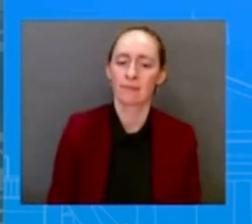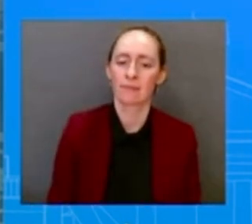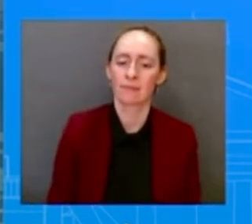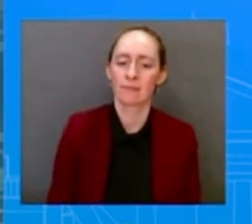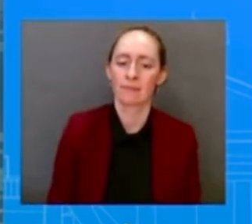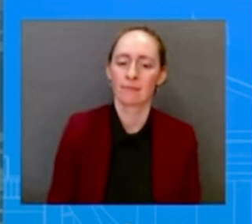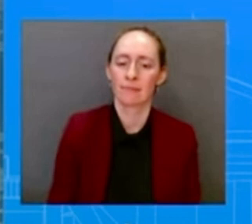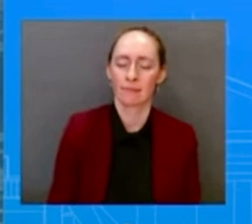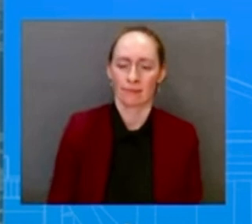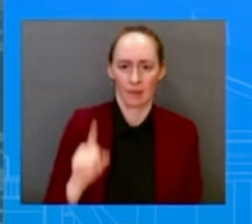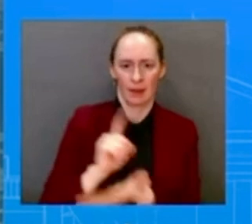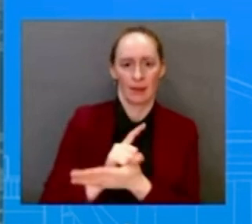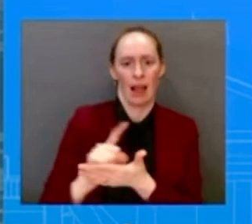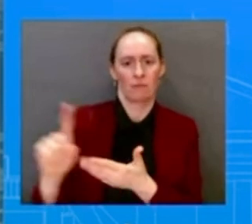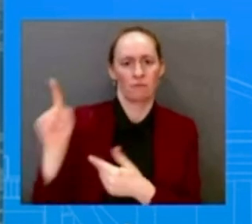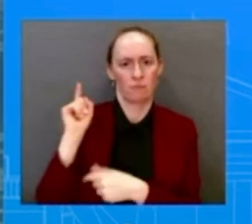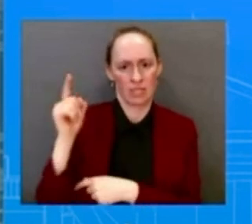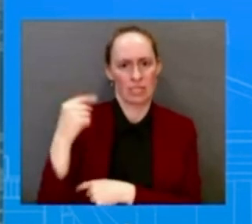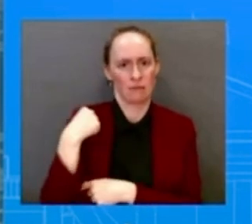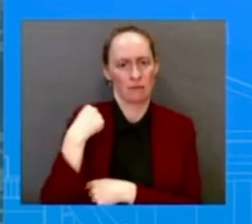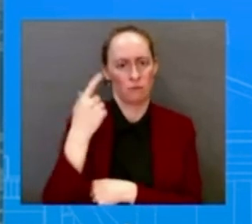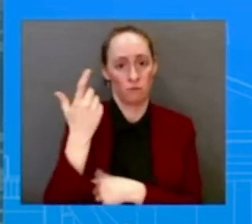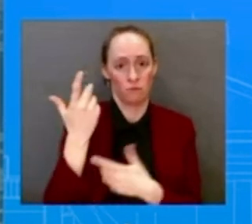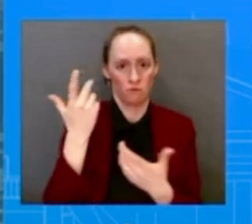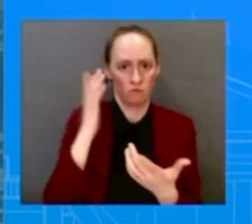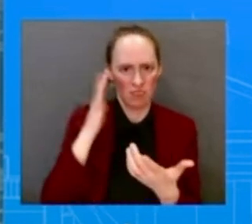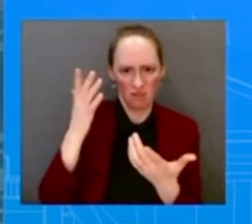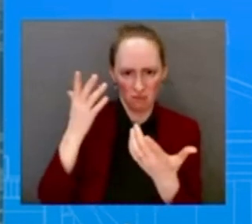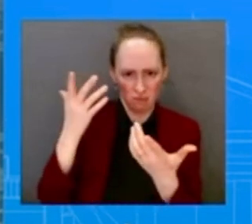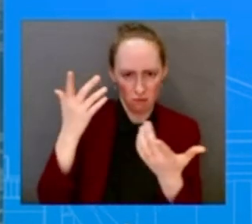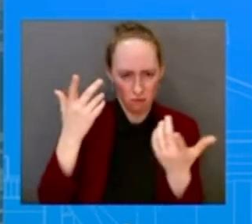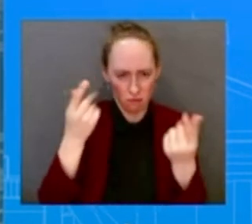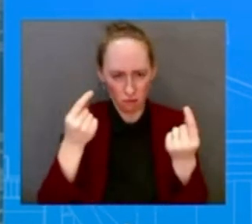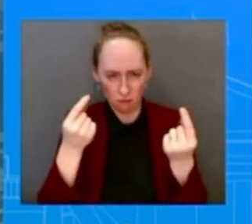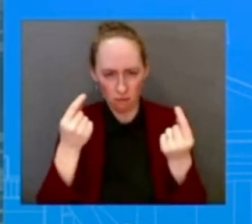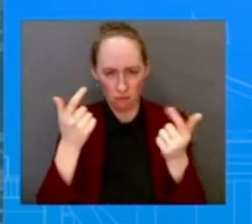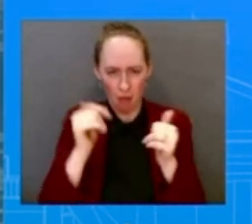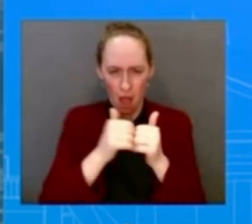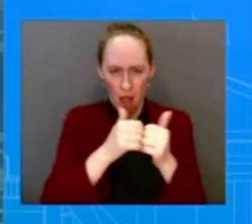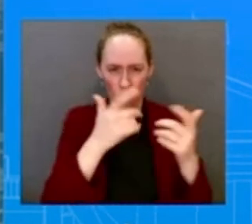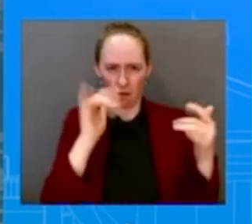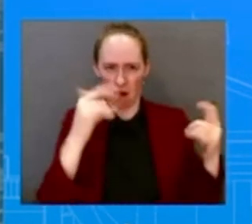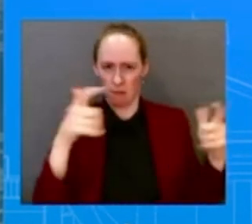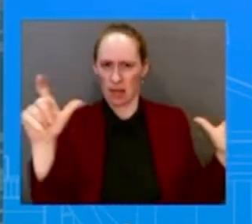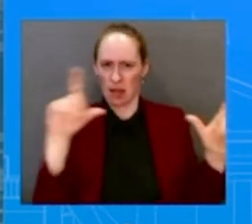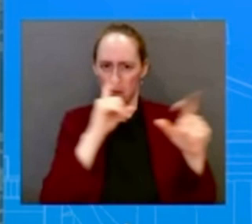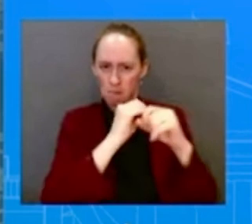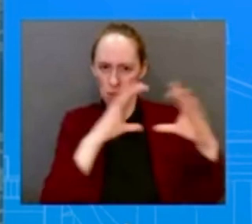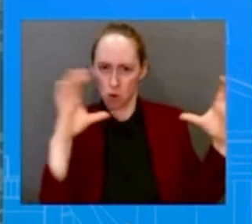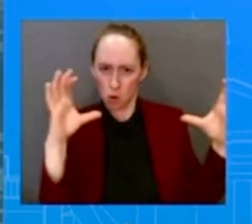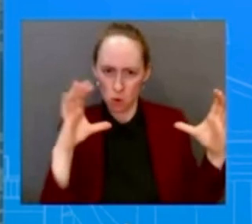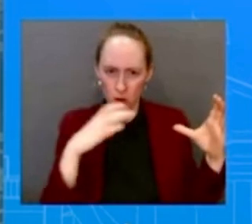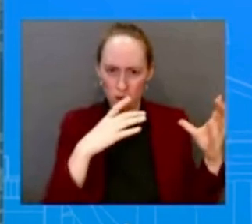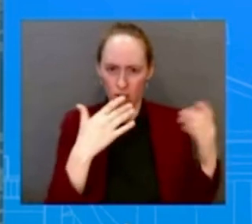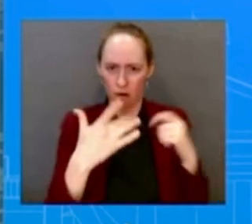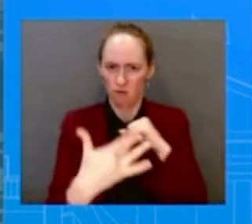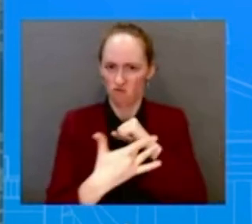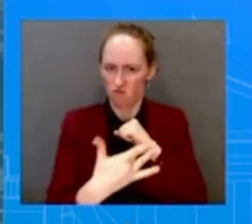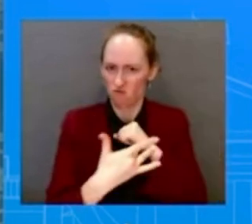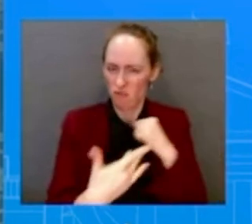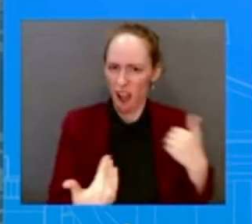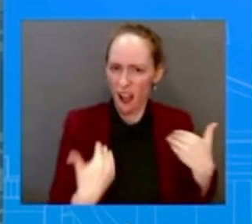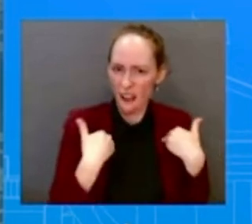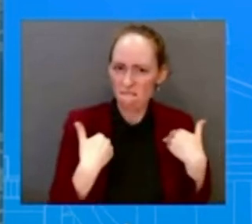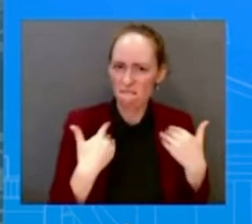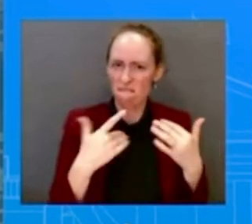learn about the capabilities of that surveillance asset, but we also expect to learn more about our own